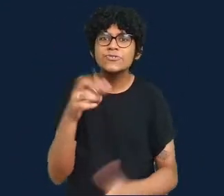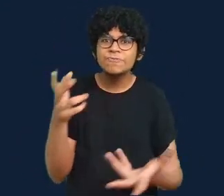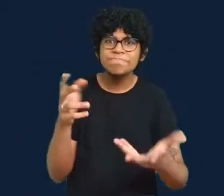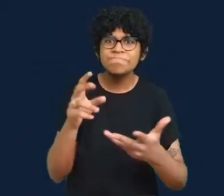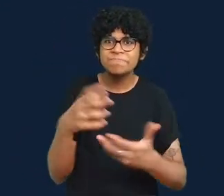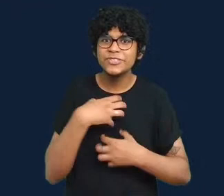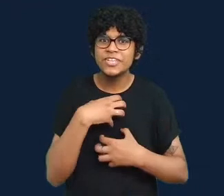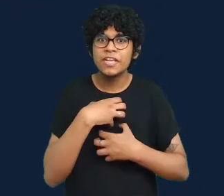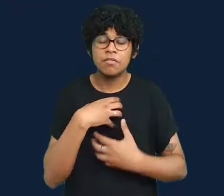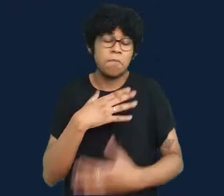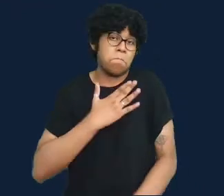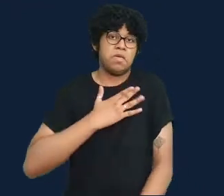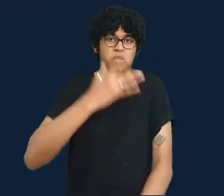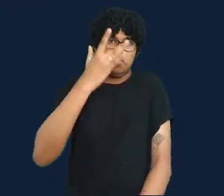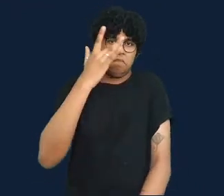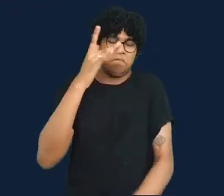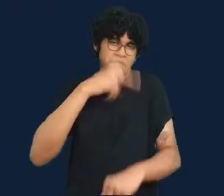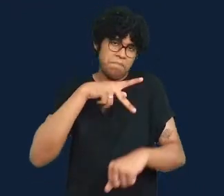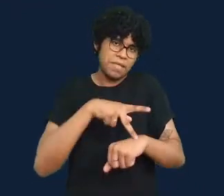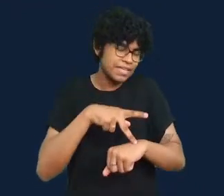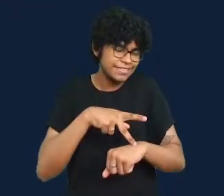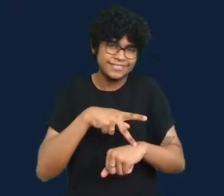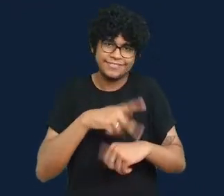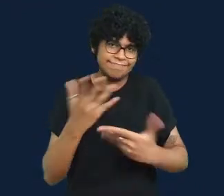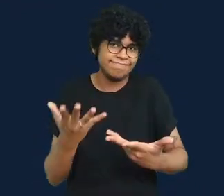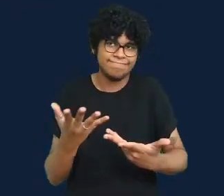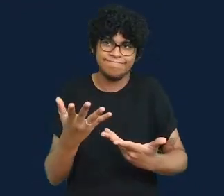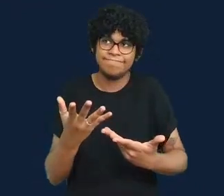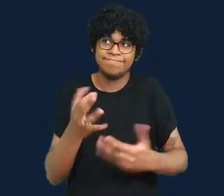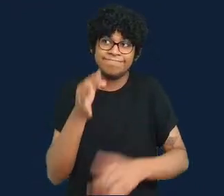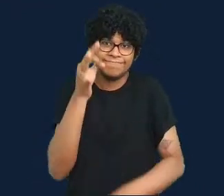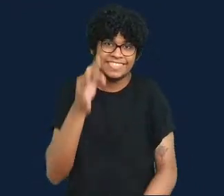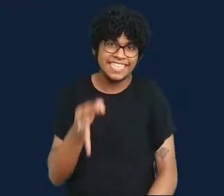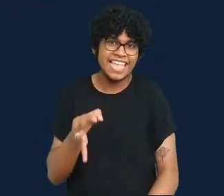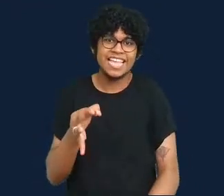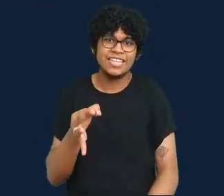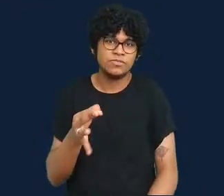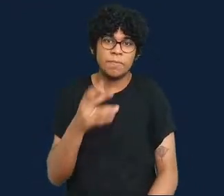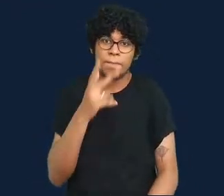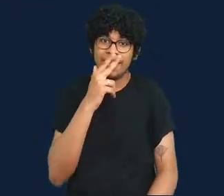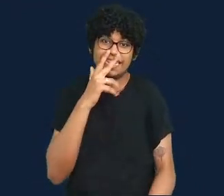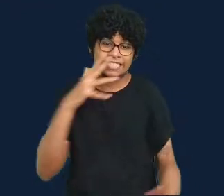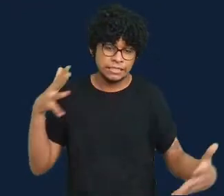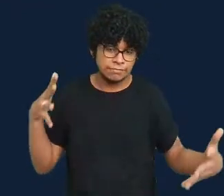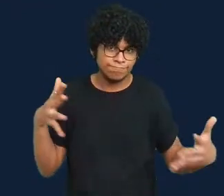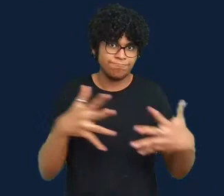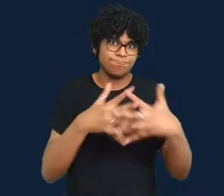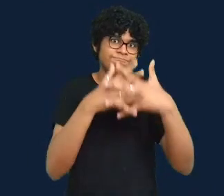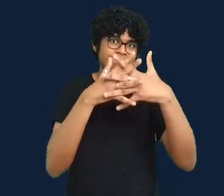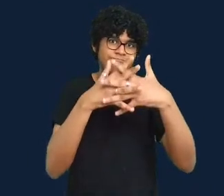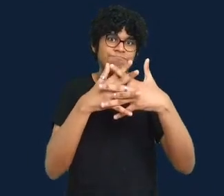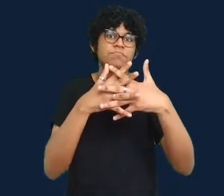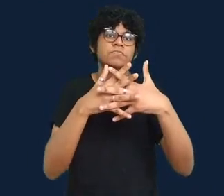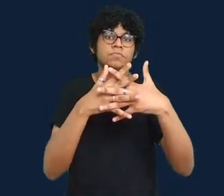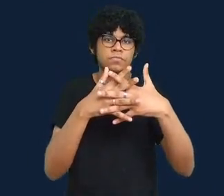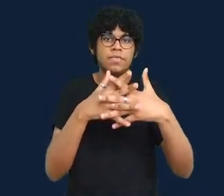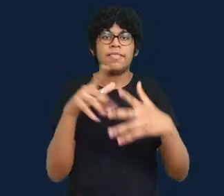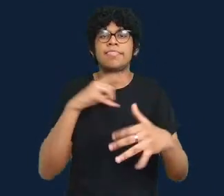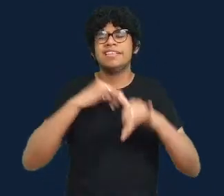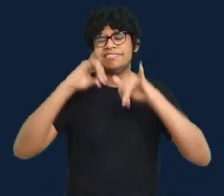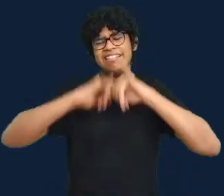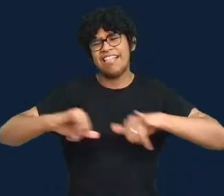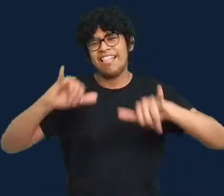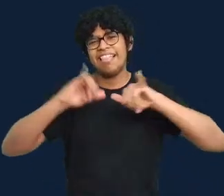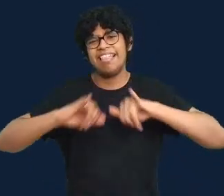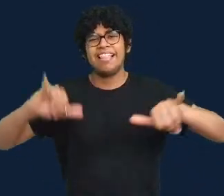line is very blurred. There is like propaganda subtly